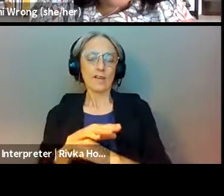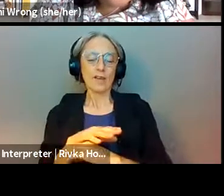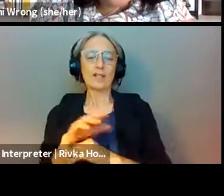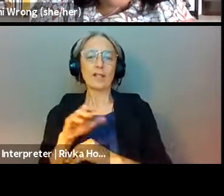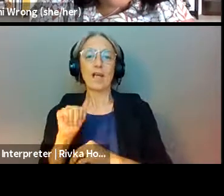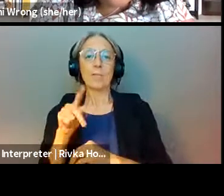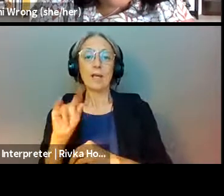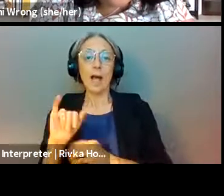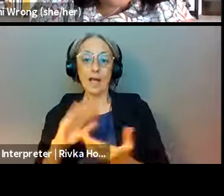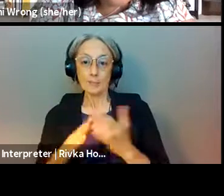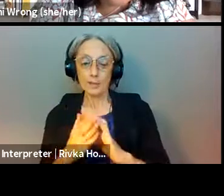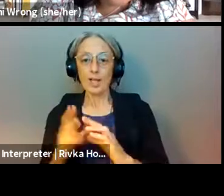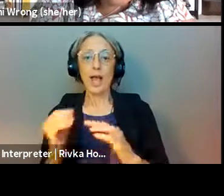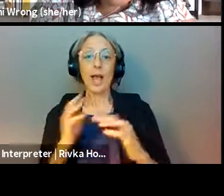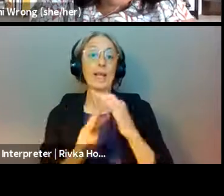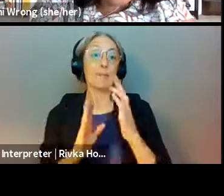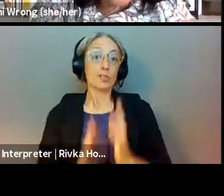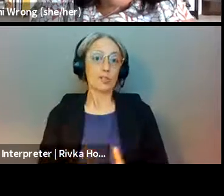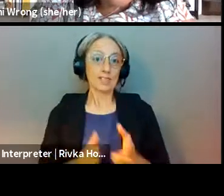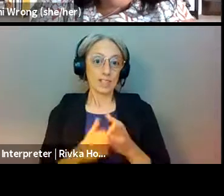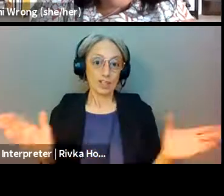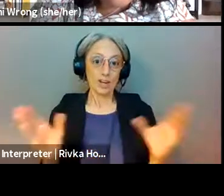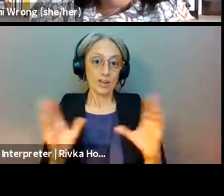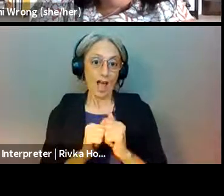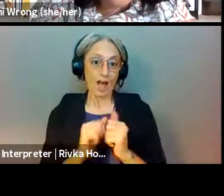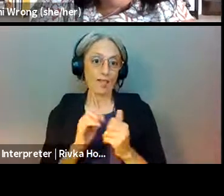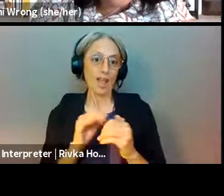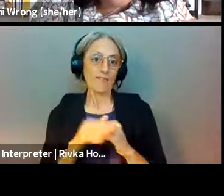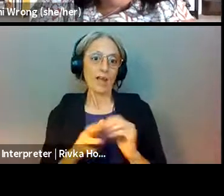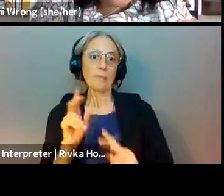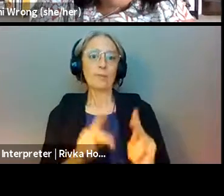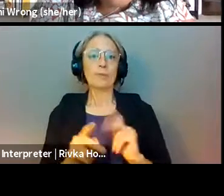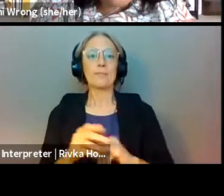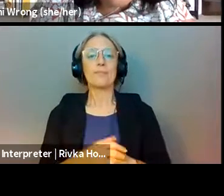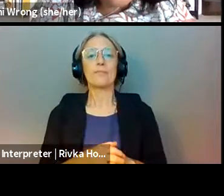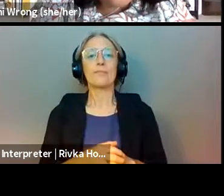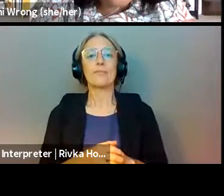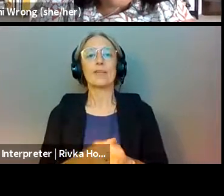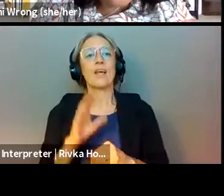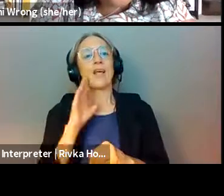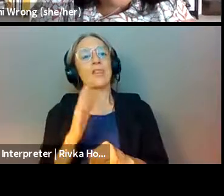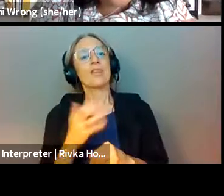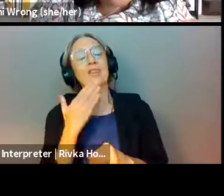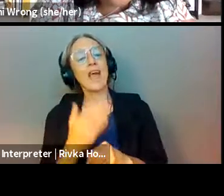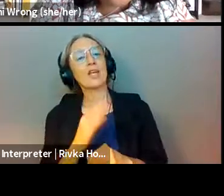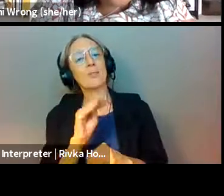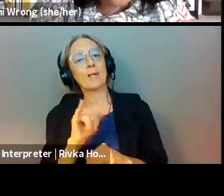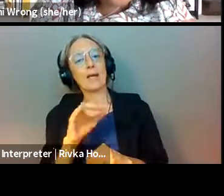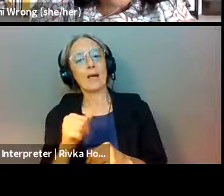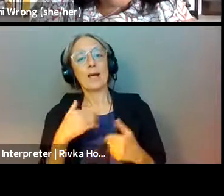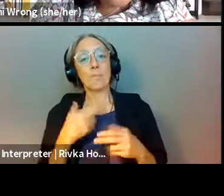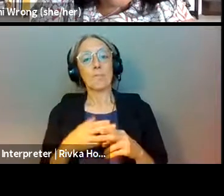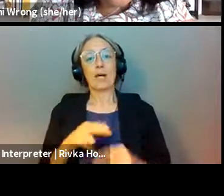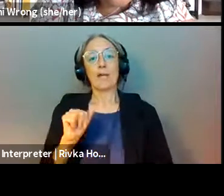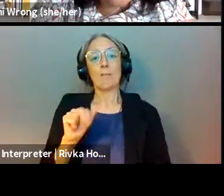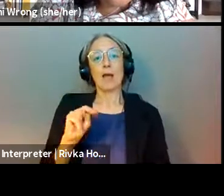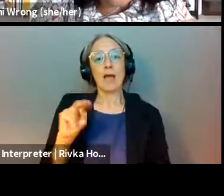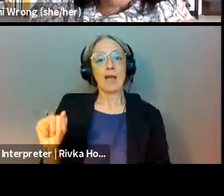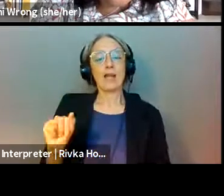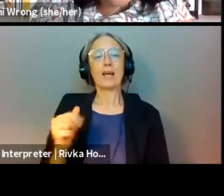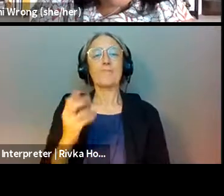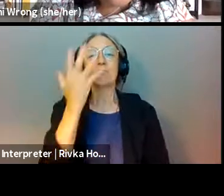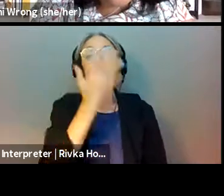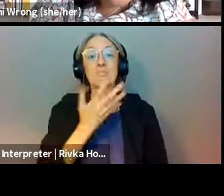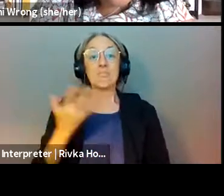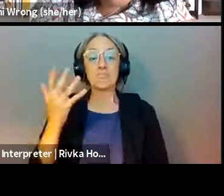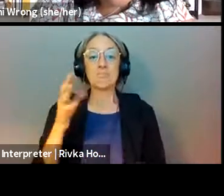in general? Thank you so much, Mia. My name is Anna. I'm going to give an image description. I'm